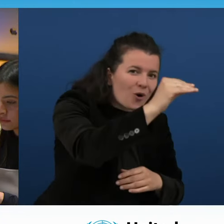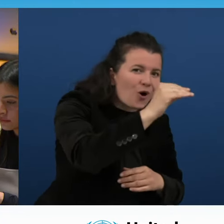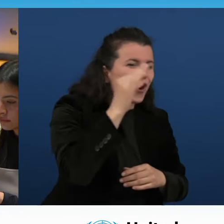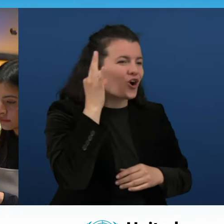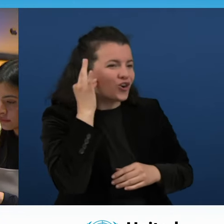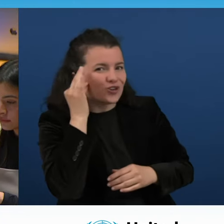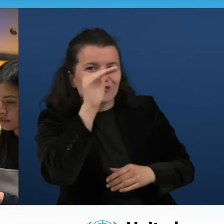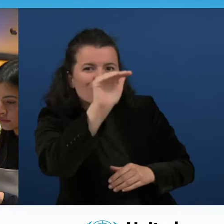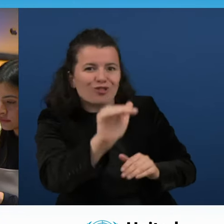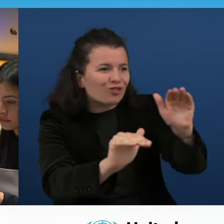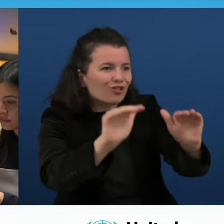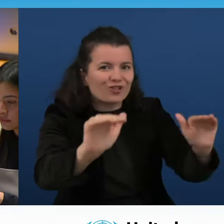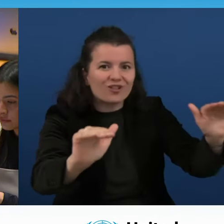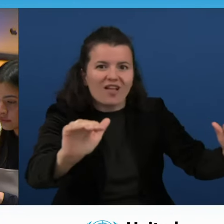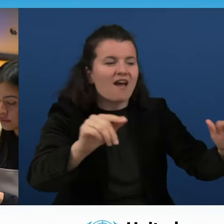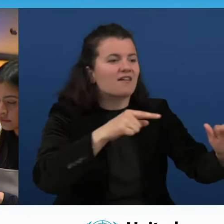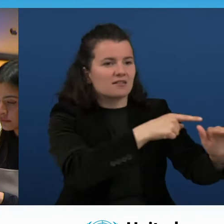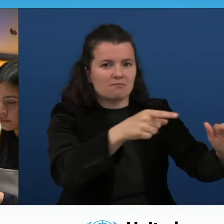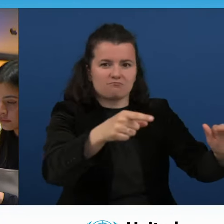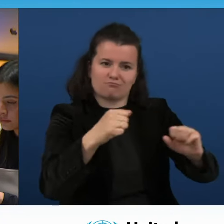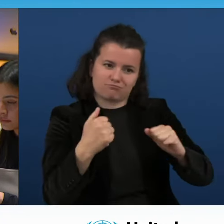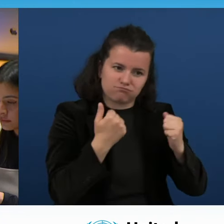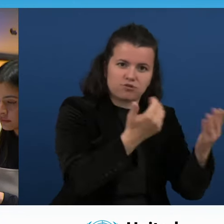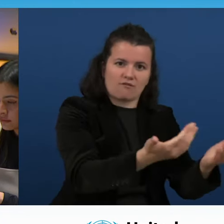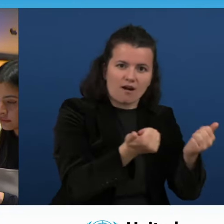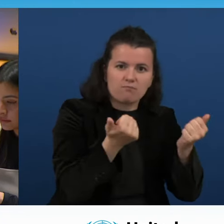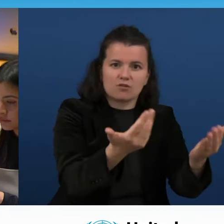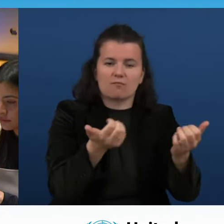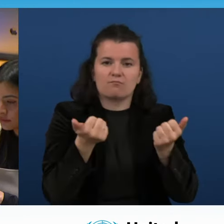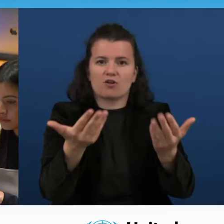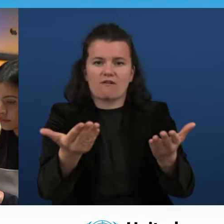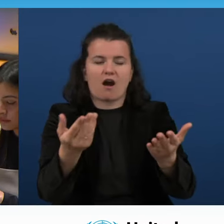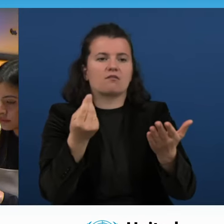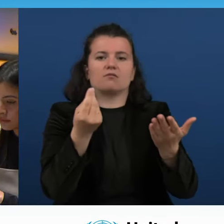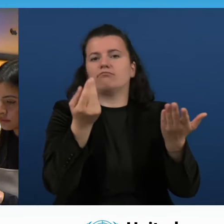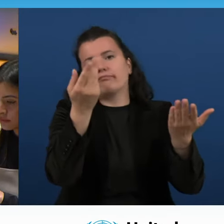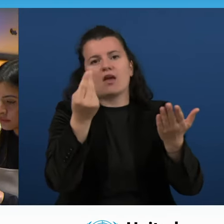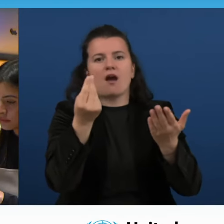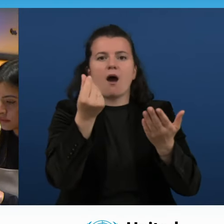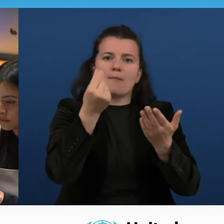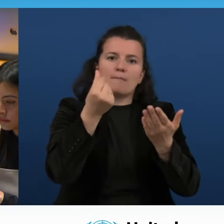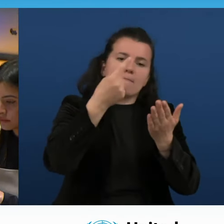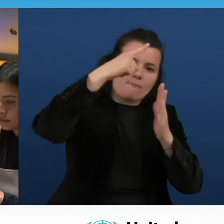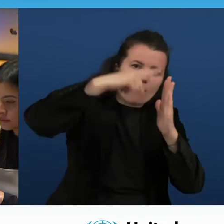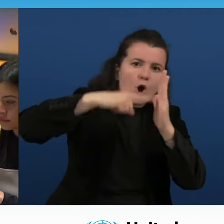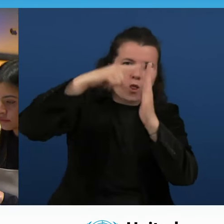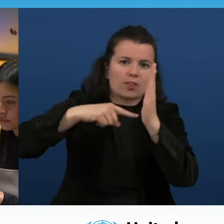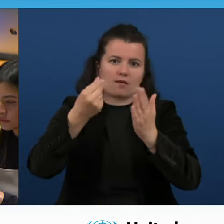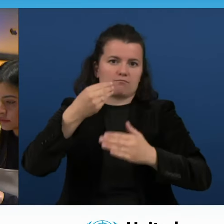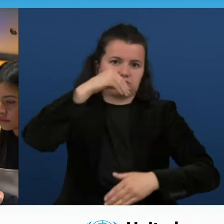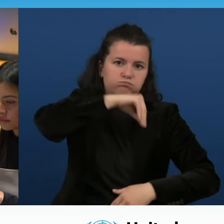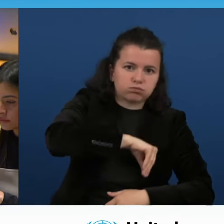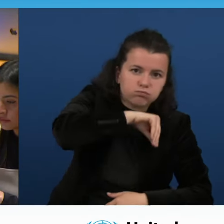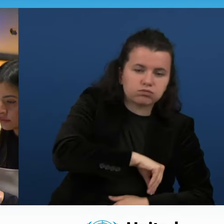to provide thousands of scholarships for all educational levels.